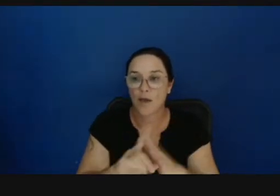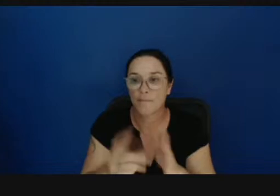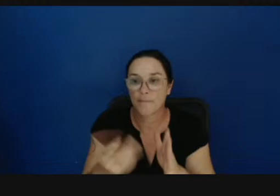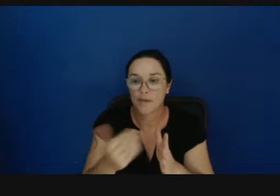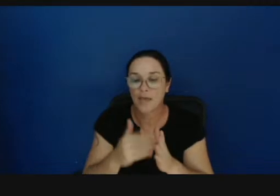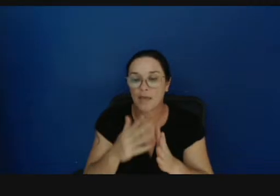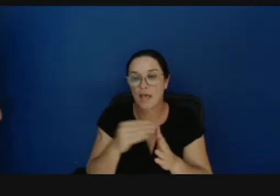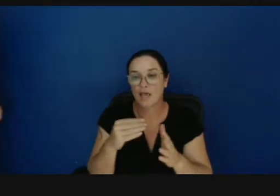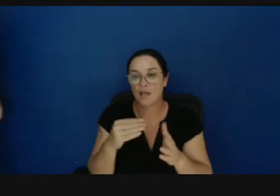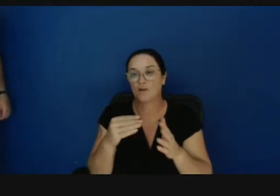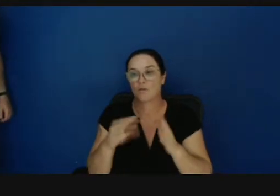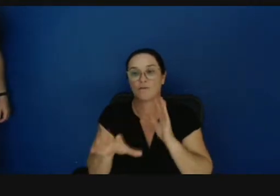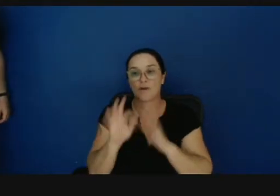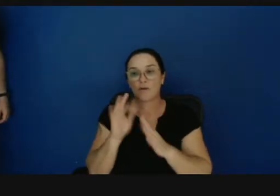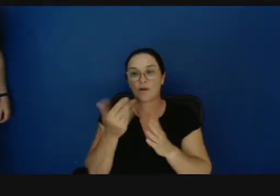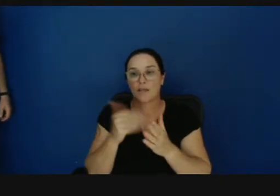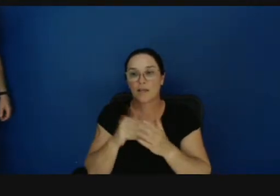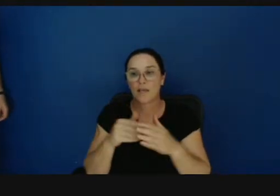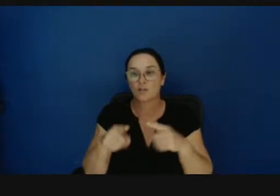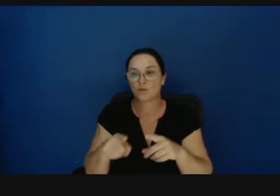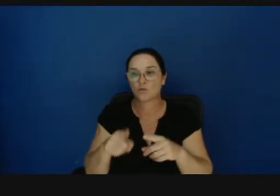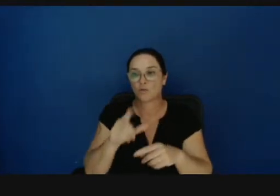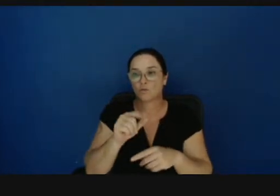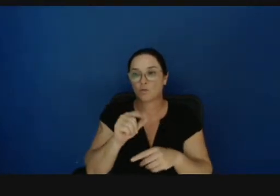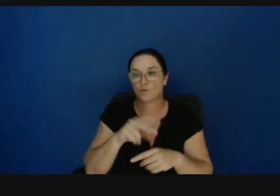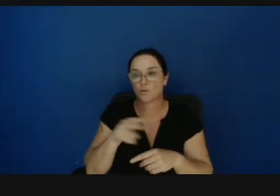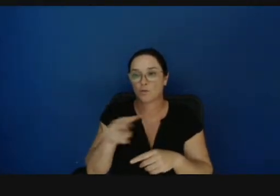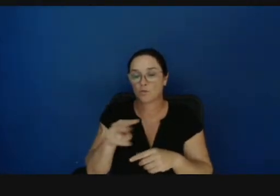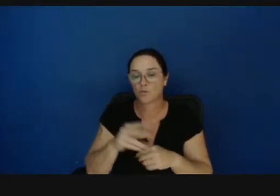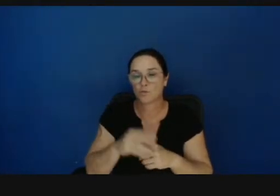during the eruption 2022.